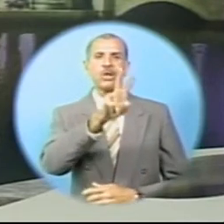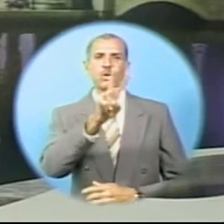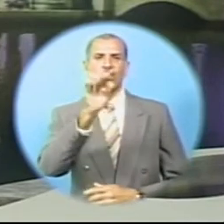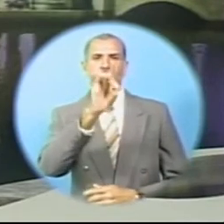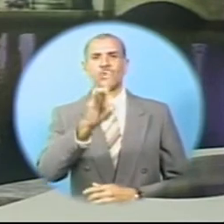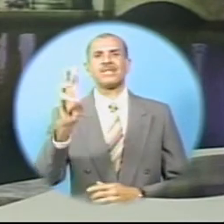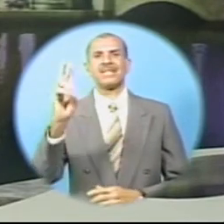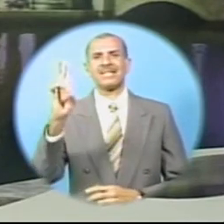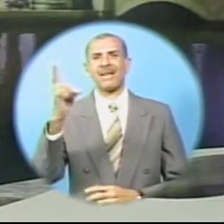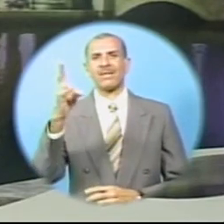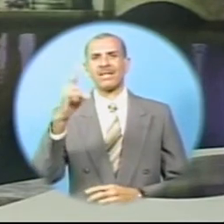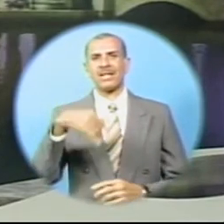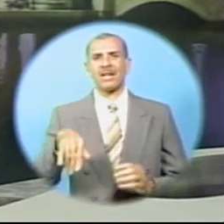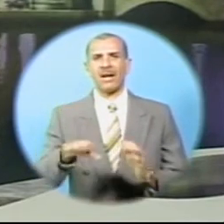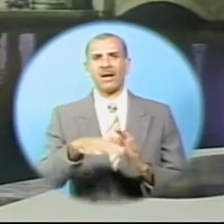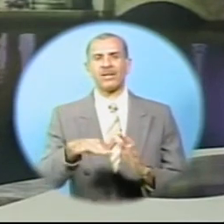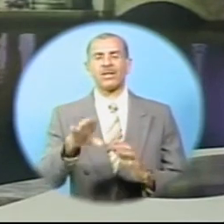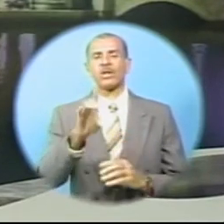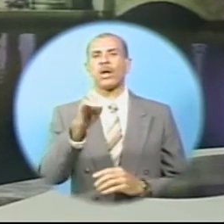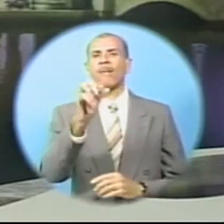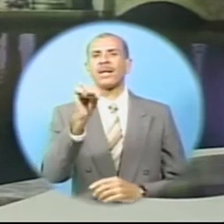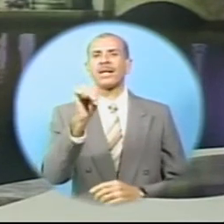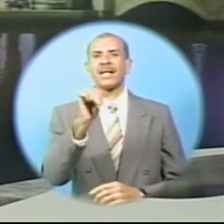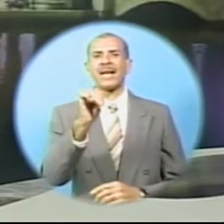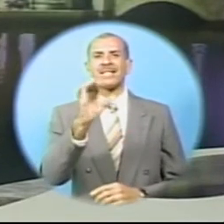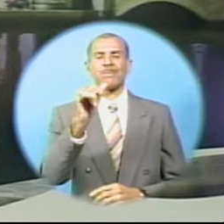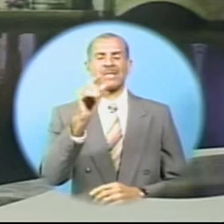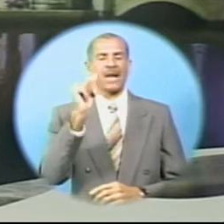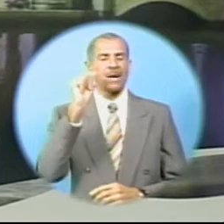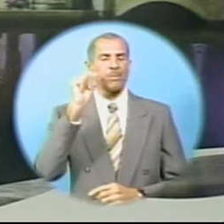Dominica. With a look at both games is CBC's Anne-Marie Burke.